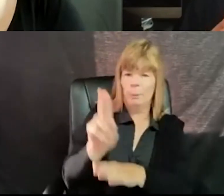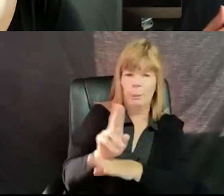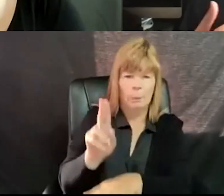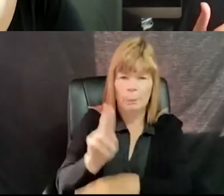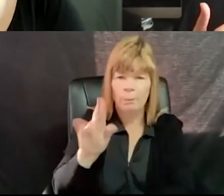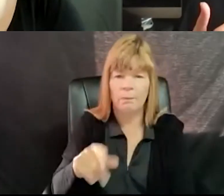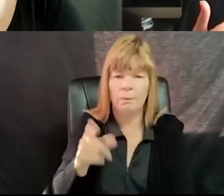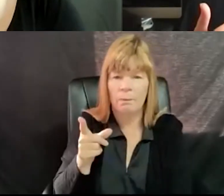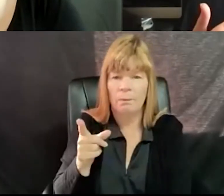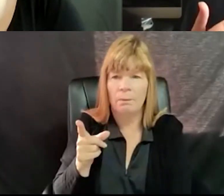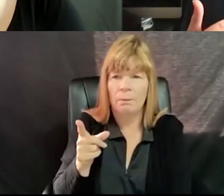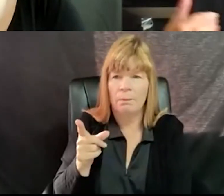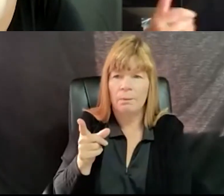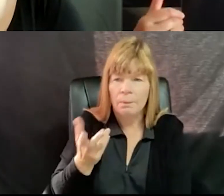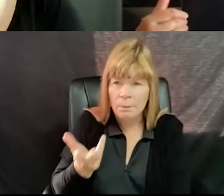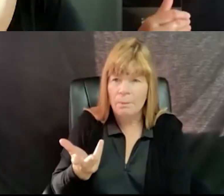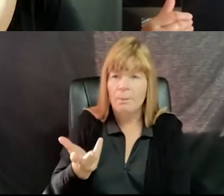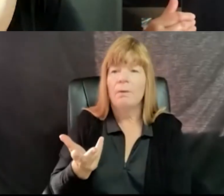I was,